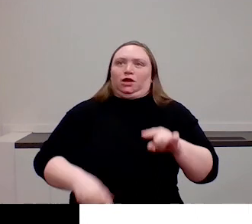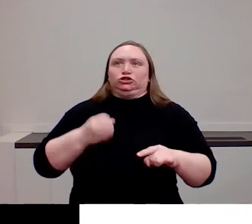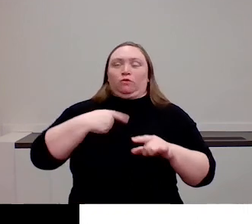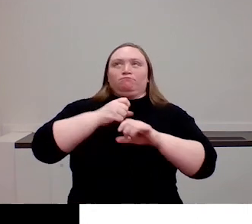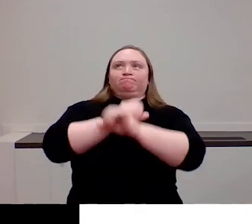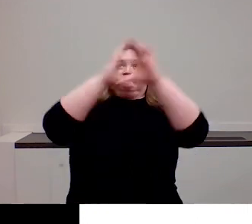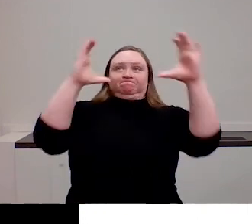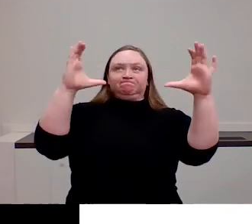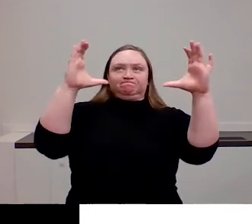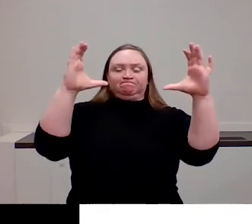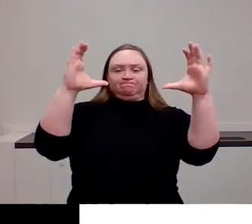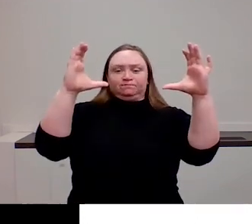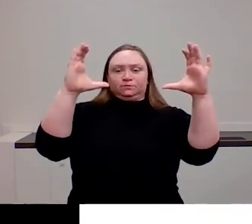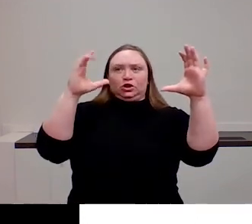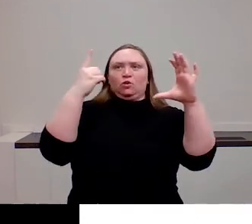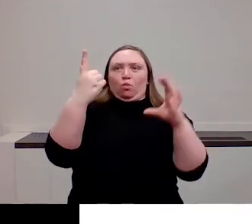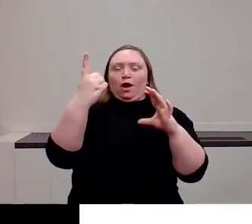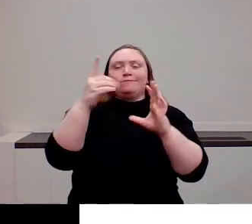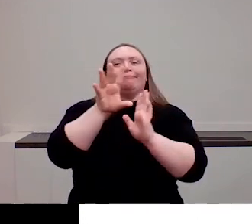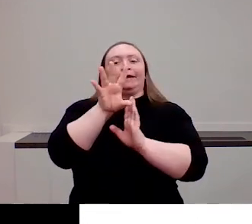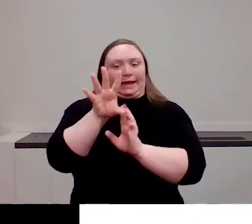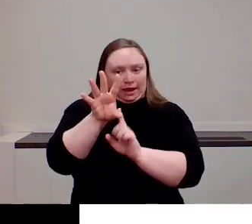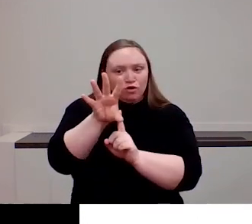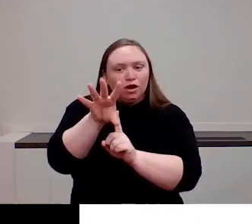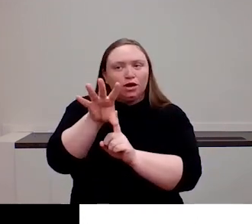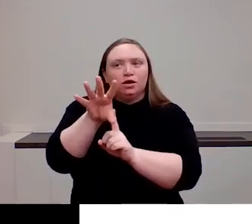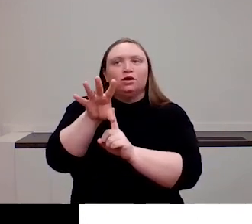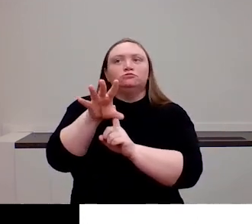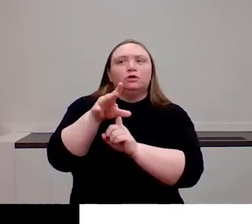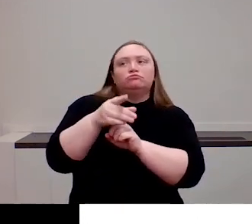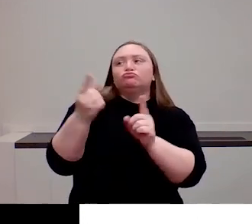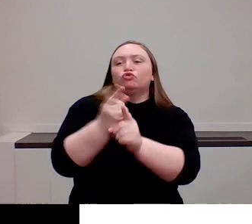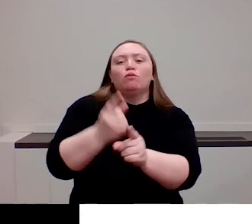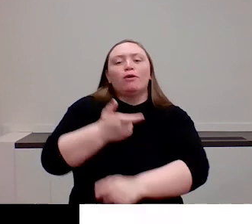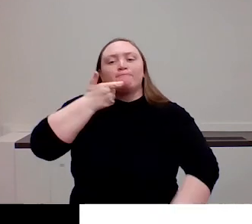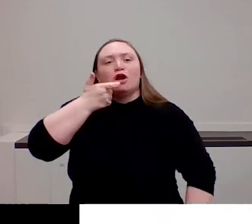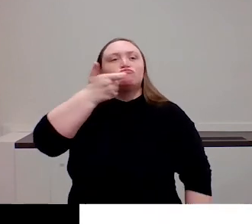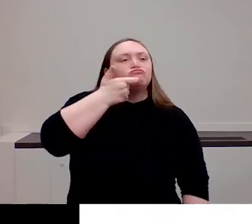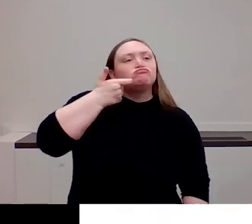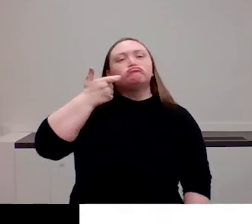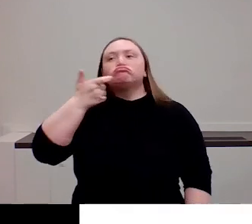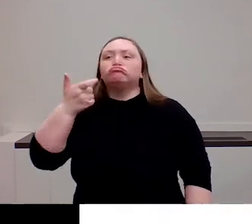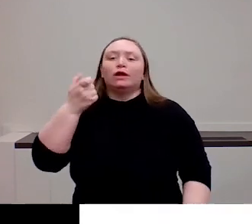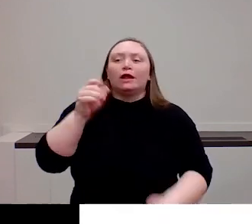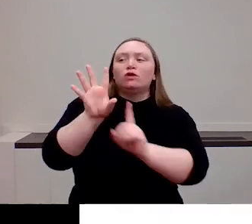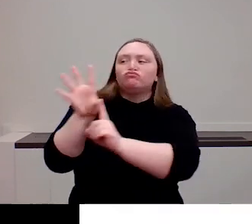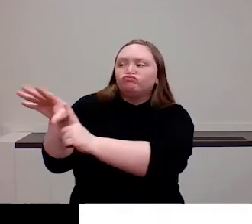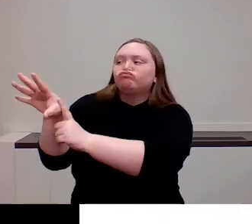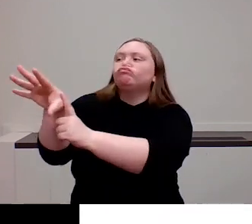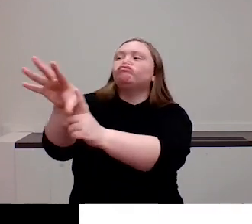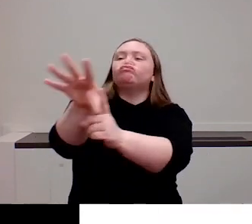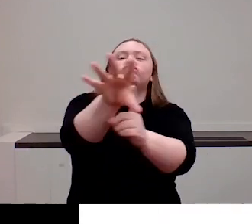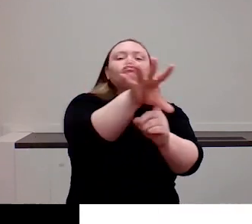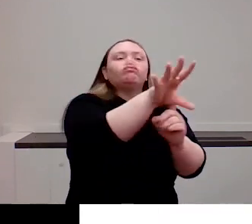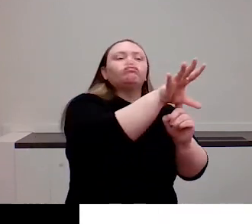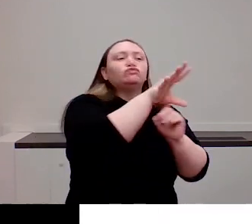I'm envisioning like one camera and an appropriate microphoning so that it can be broadcast to meet